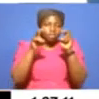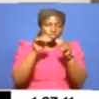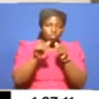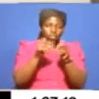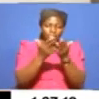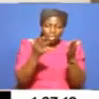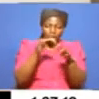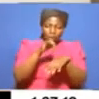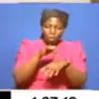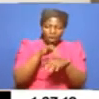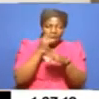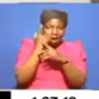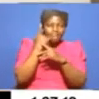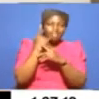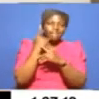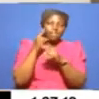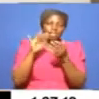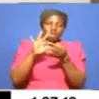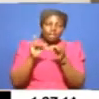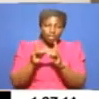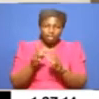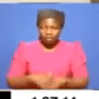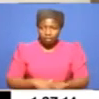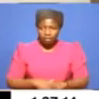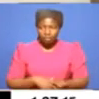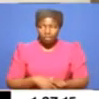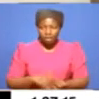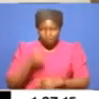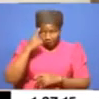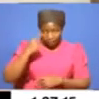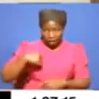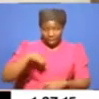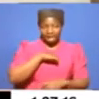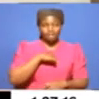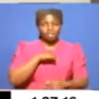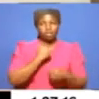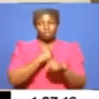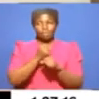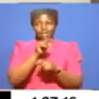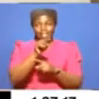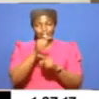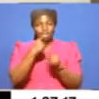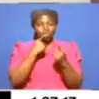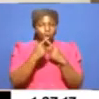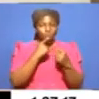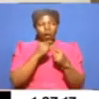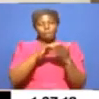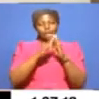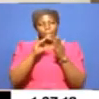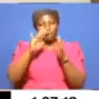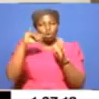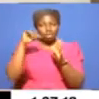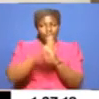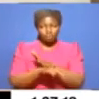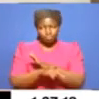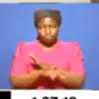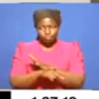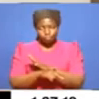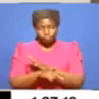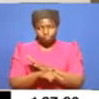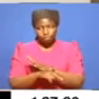protection. For us to get this conversation to move into a more deeper conversation around the power of artificial